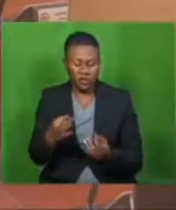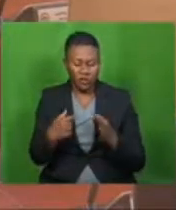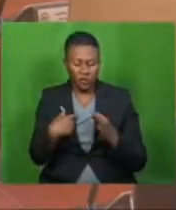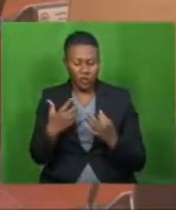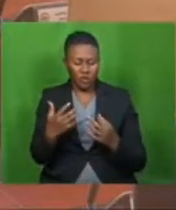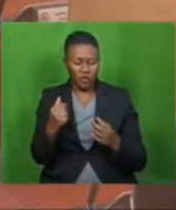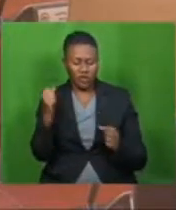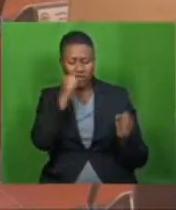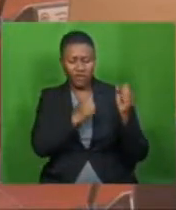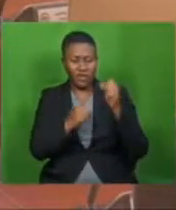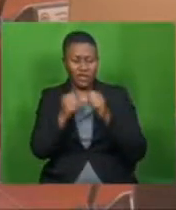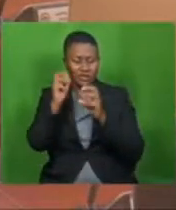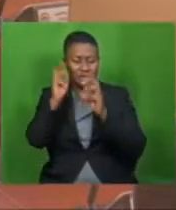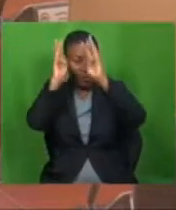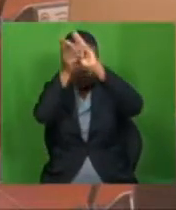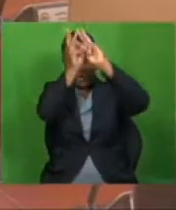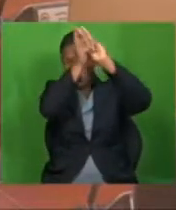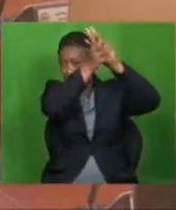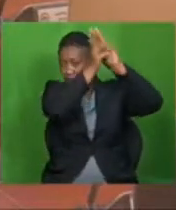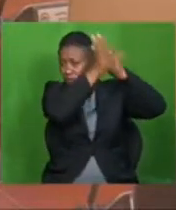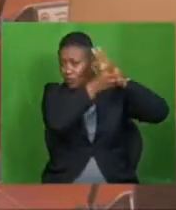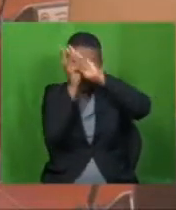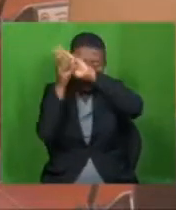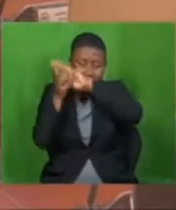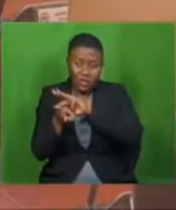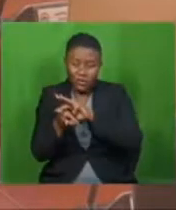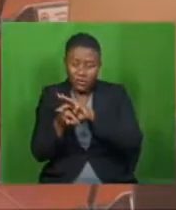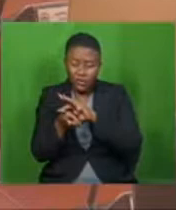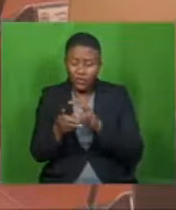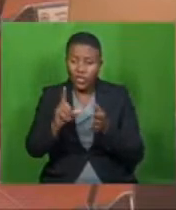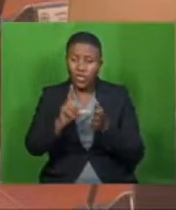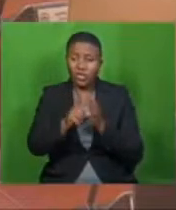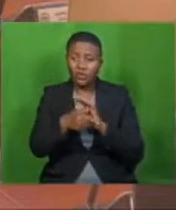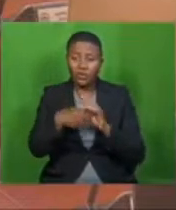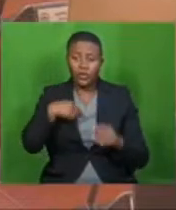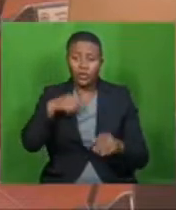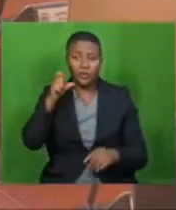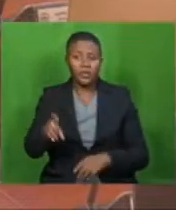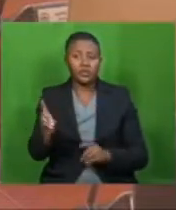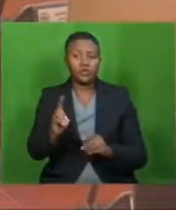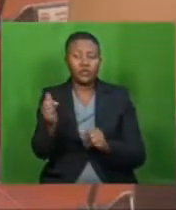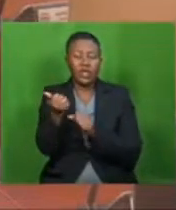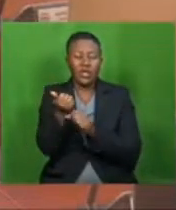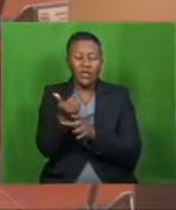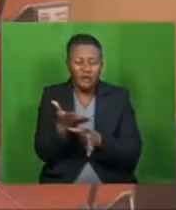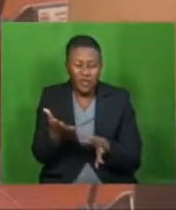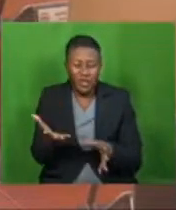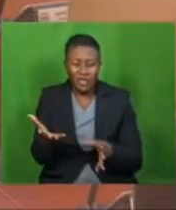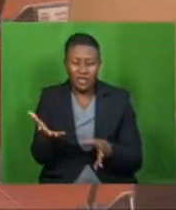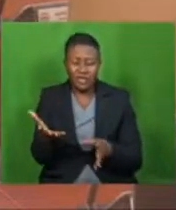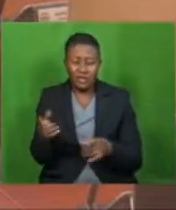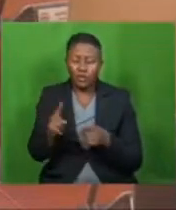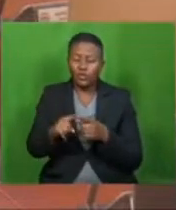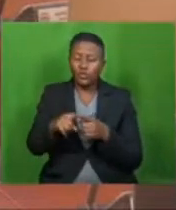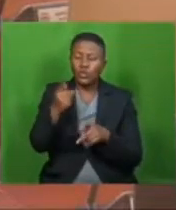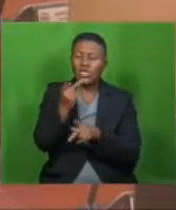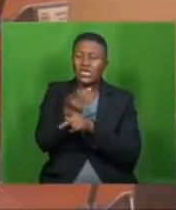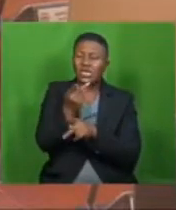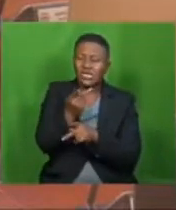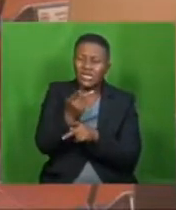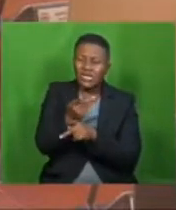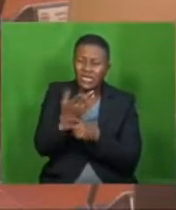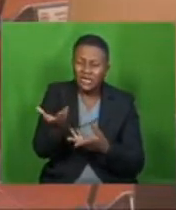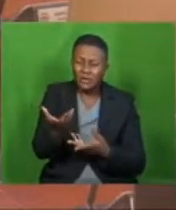change, we do everything that we can to keep in confidence